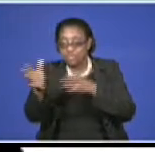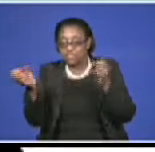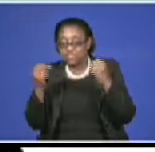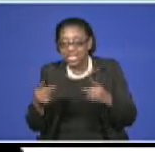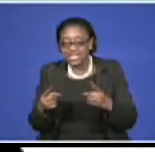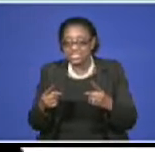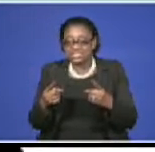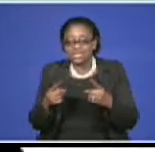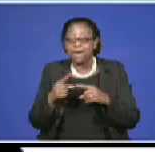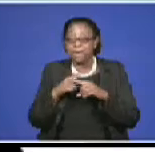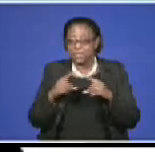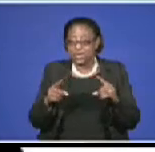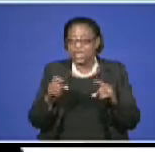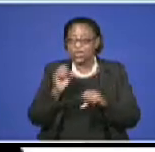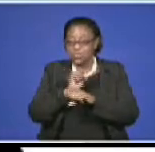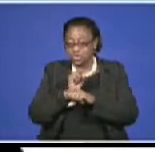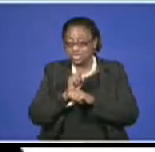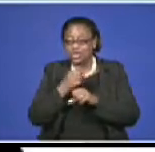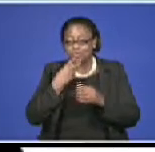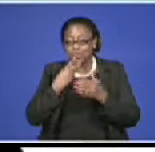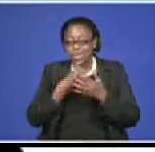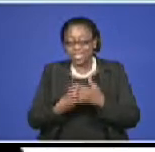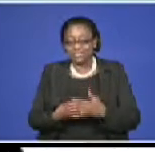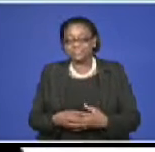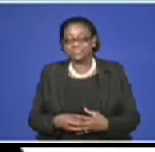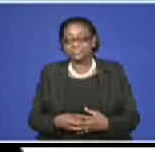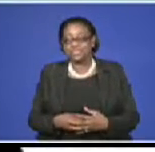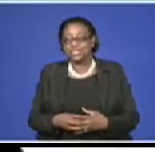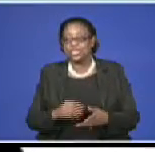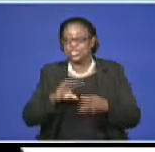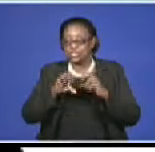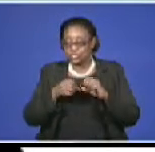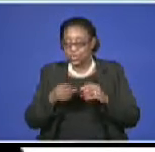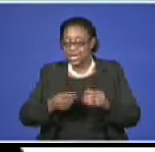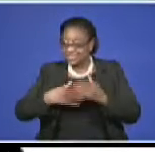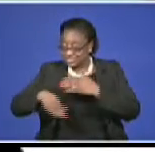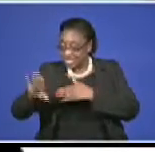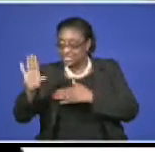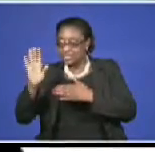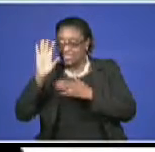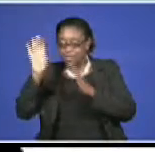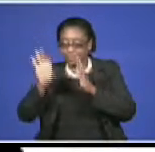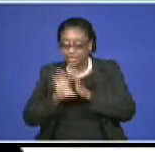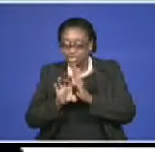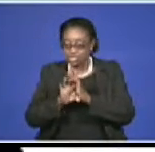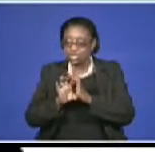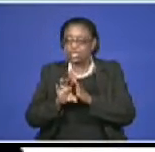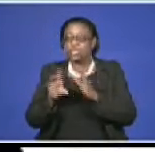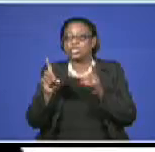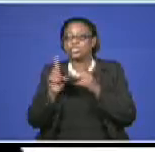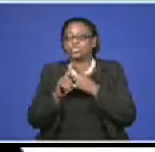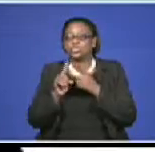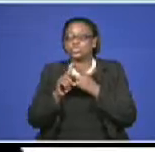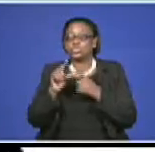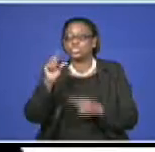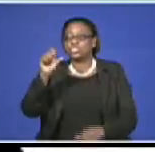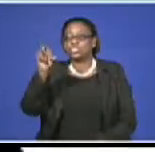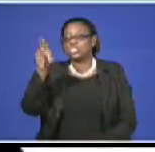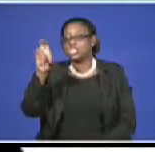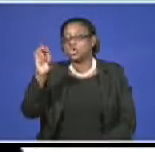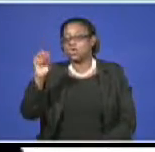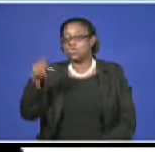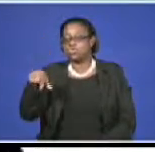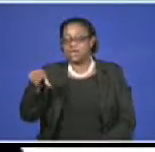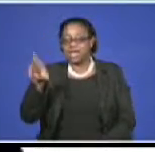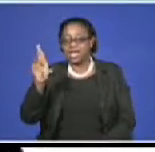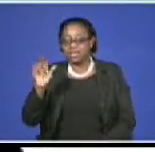from above, but it turned out to work out pretty well. So I submitted the photo into a weekly competition the National Geographic's host